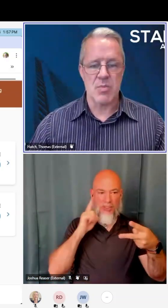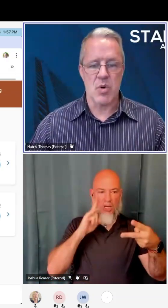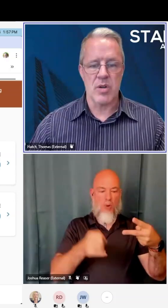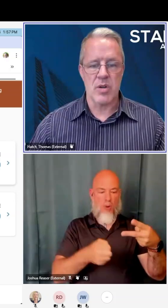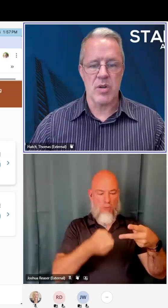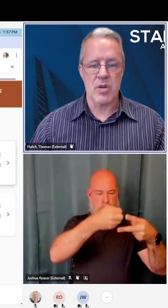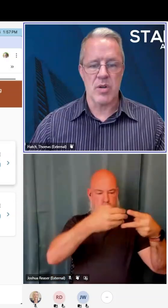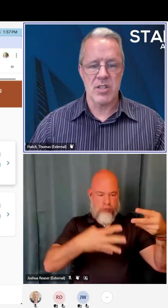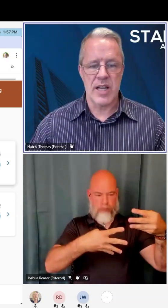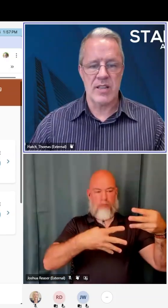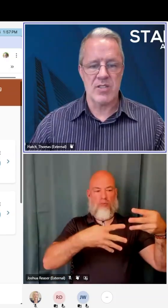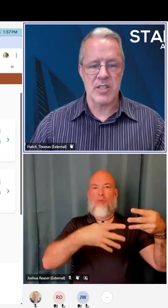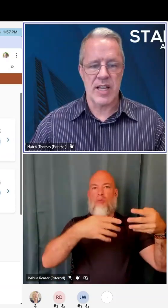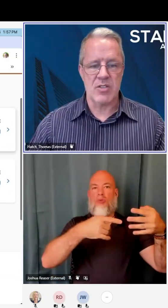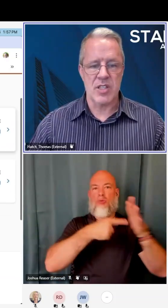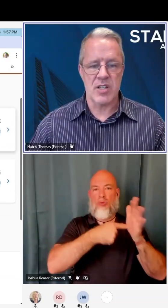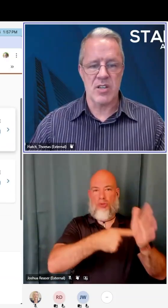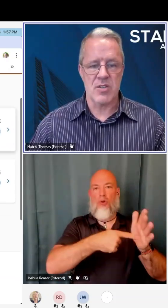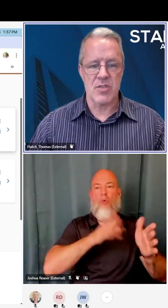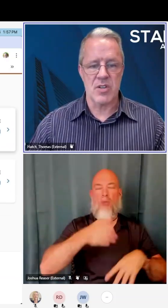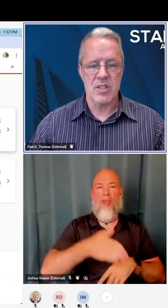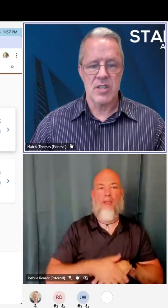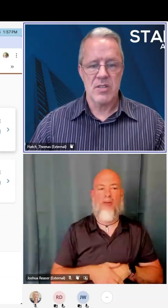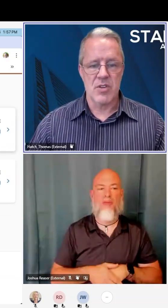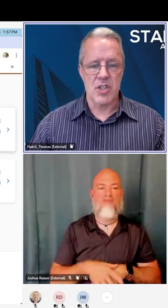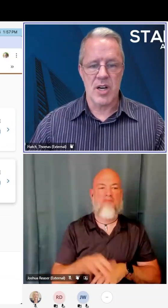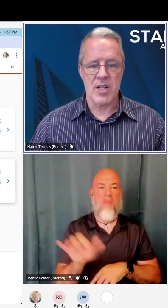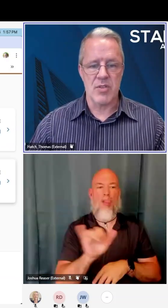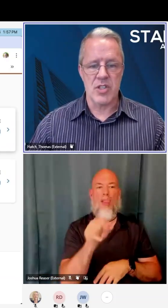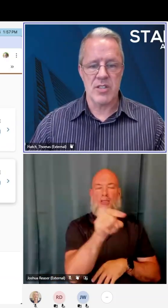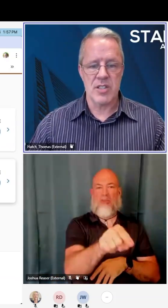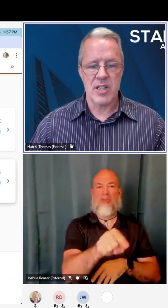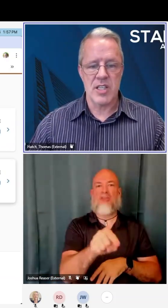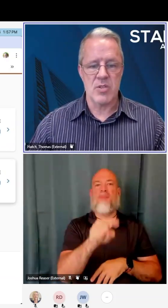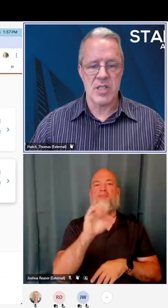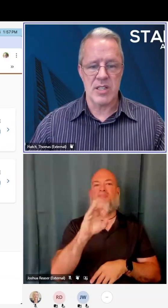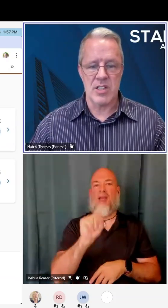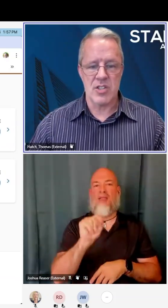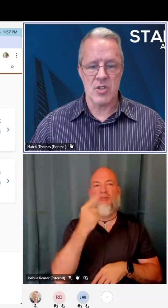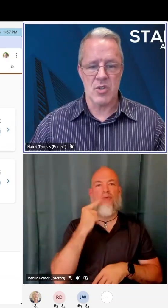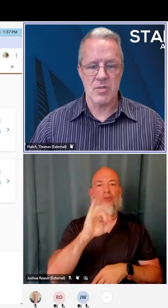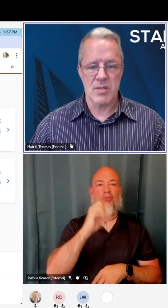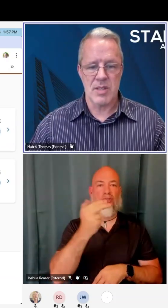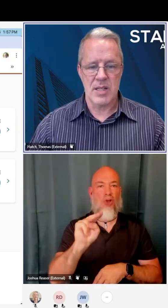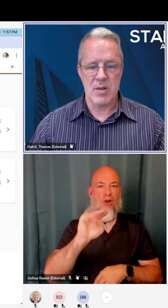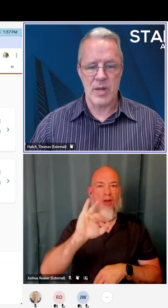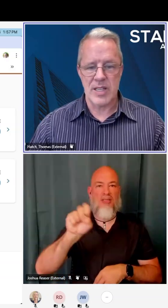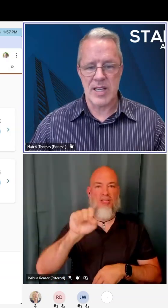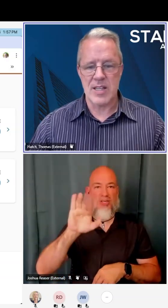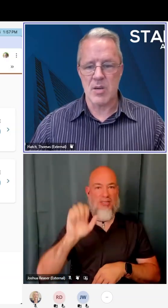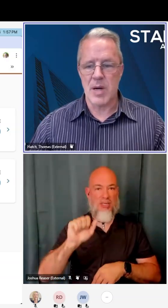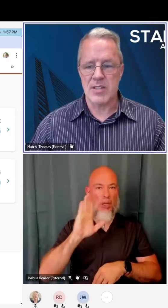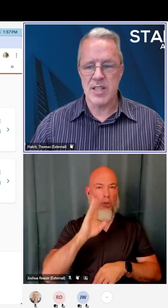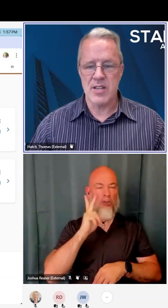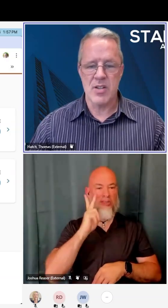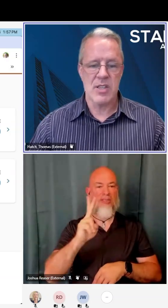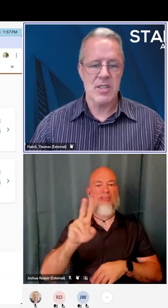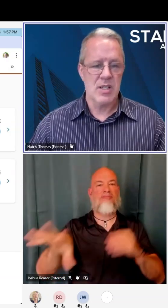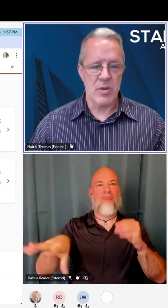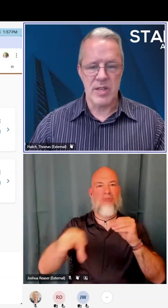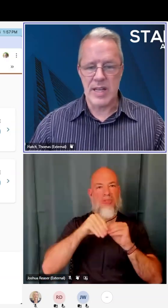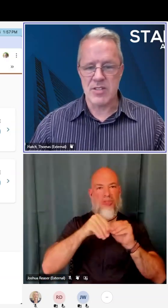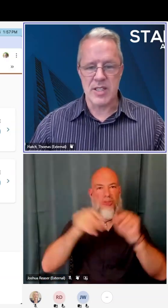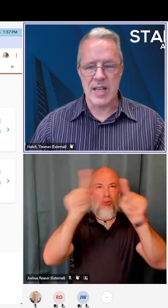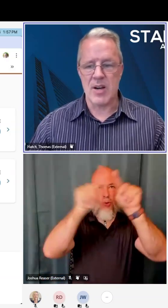this dashboard. And just like these accounts here for John and for Jessica, you'd see an additional rectangular box